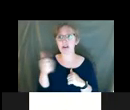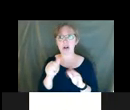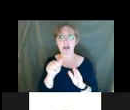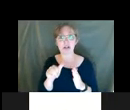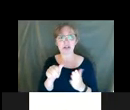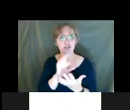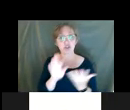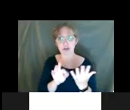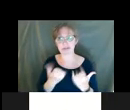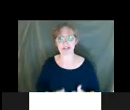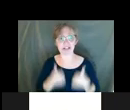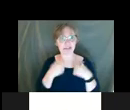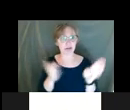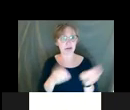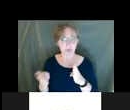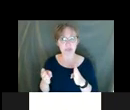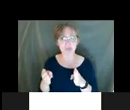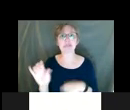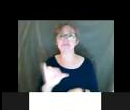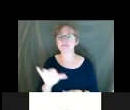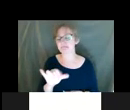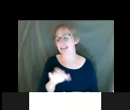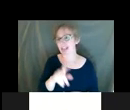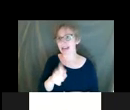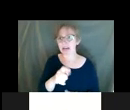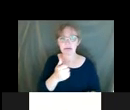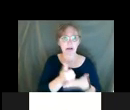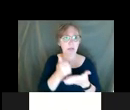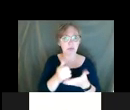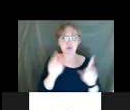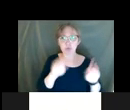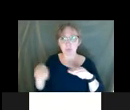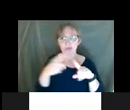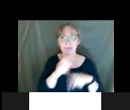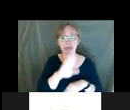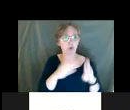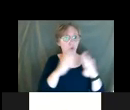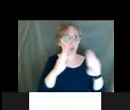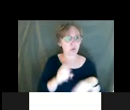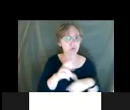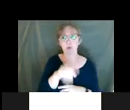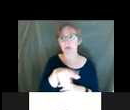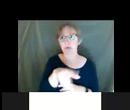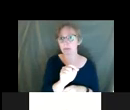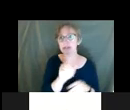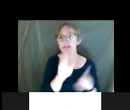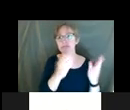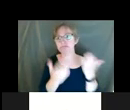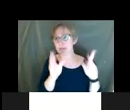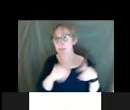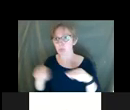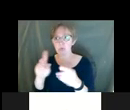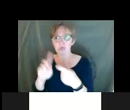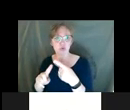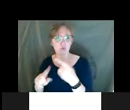such as assisting in moving a client from their home or apartment to possibly